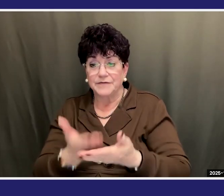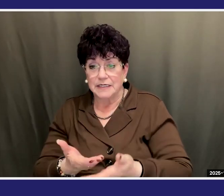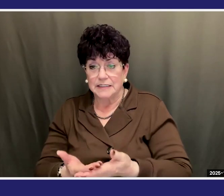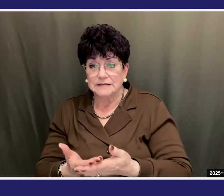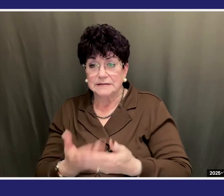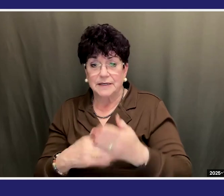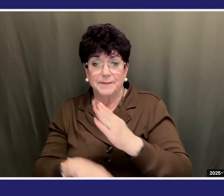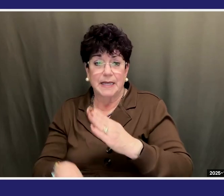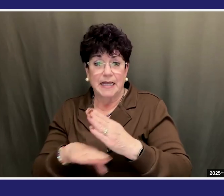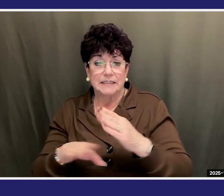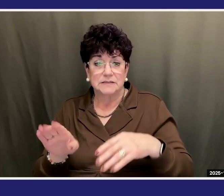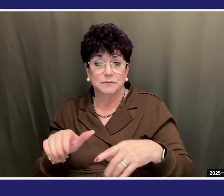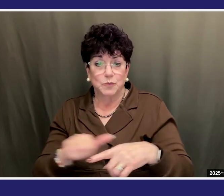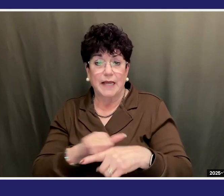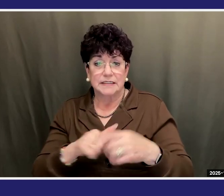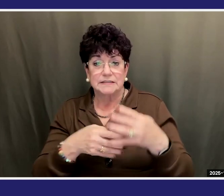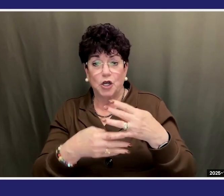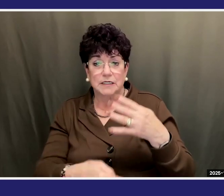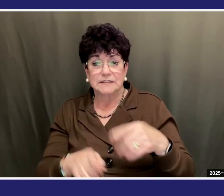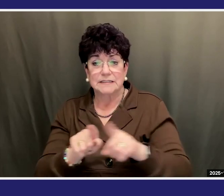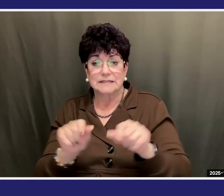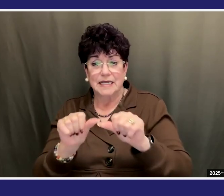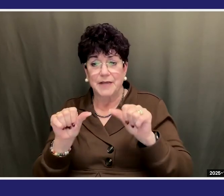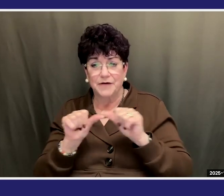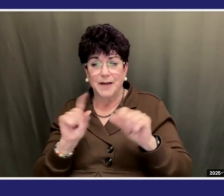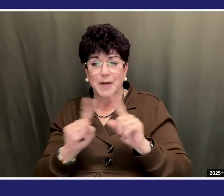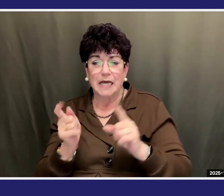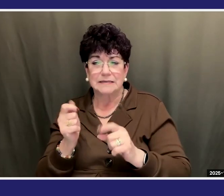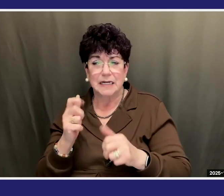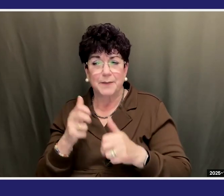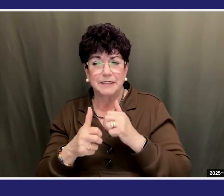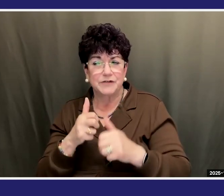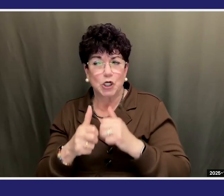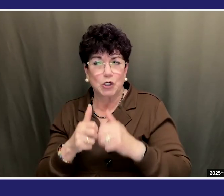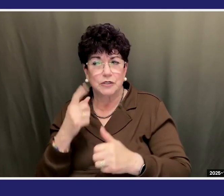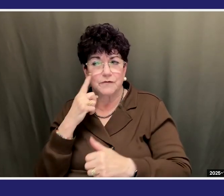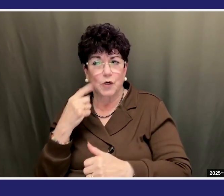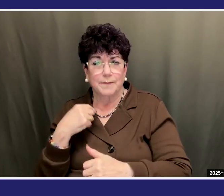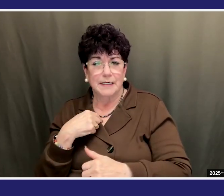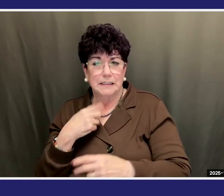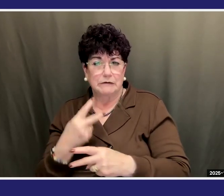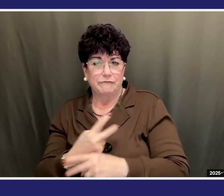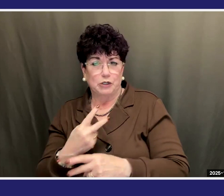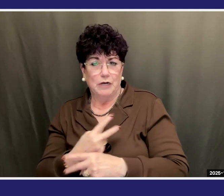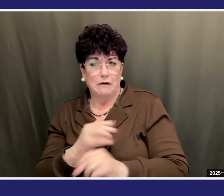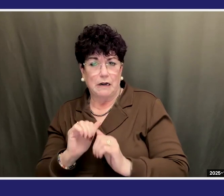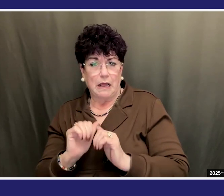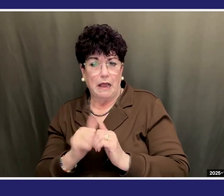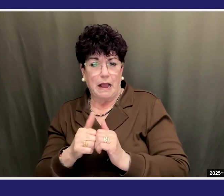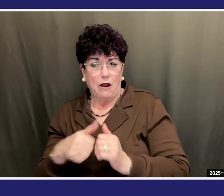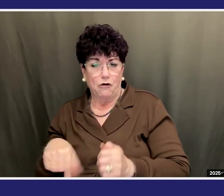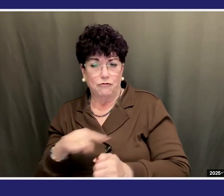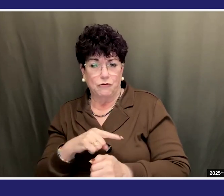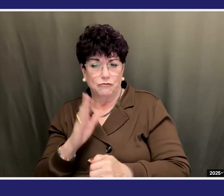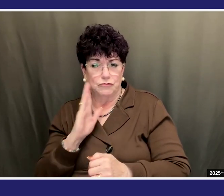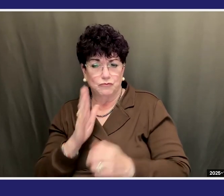practices are listed in this same section, but it's a little bit difficult for me to figure out how these are going to